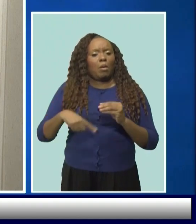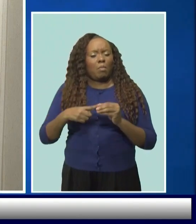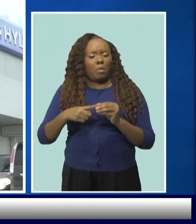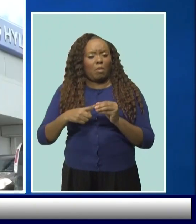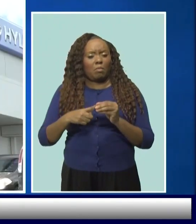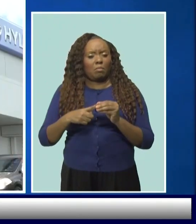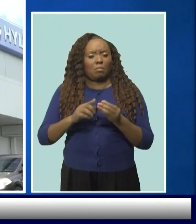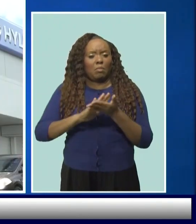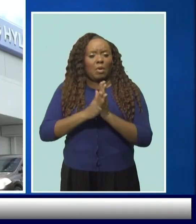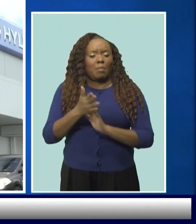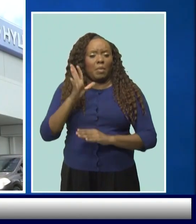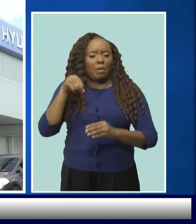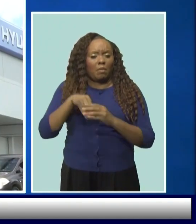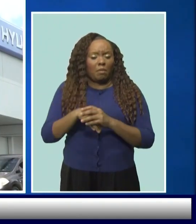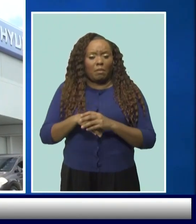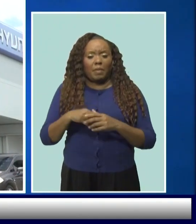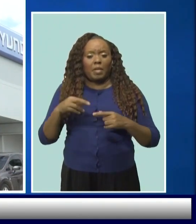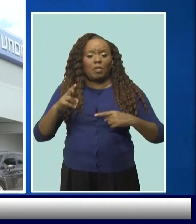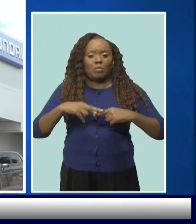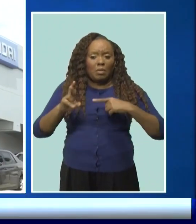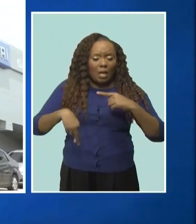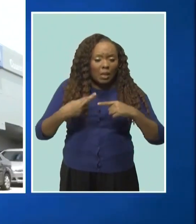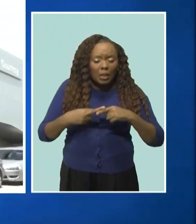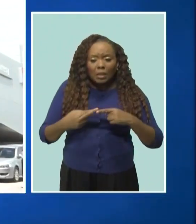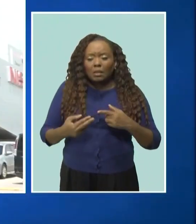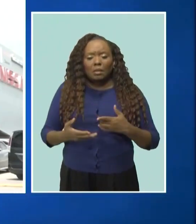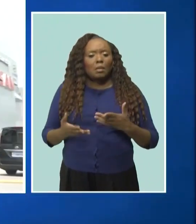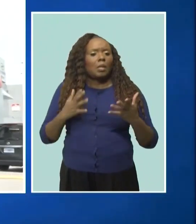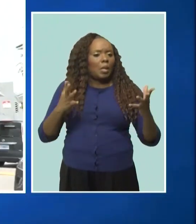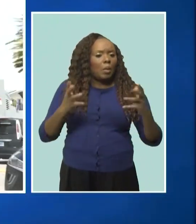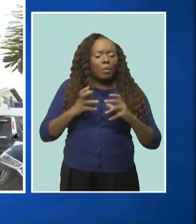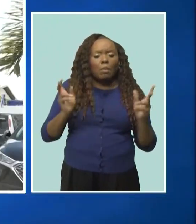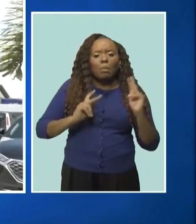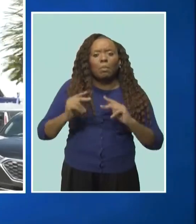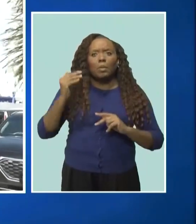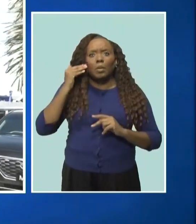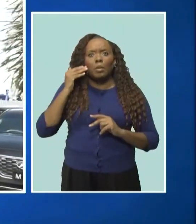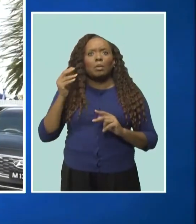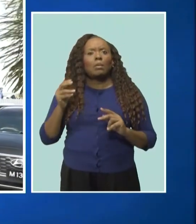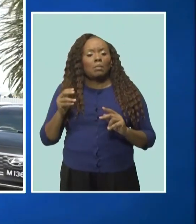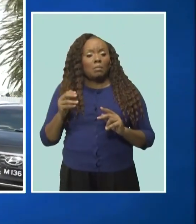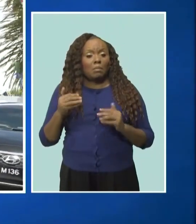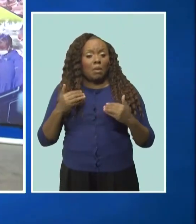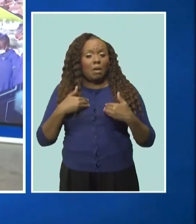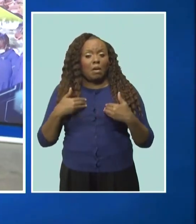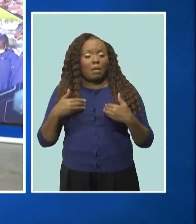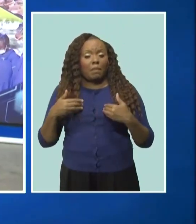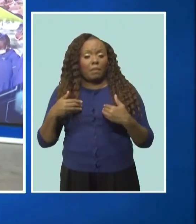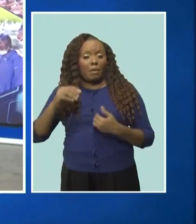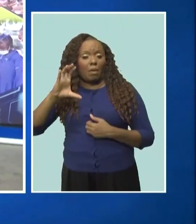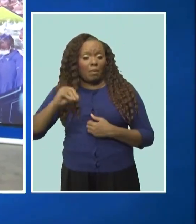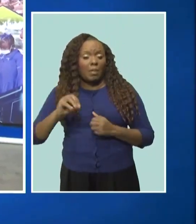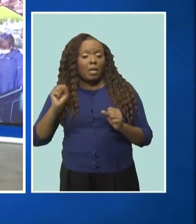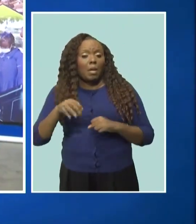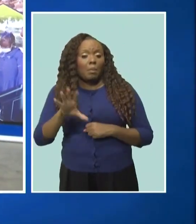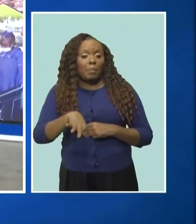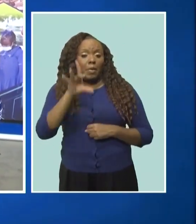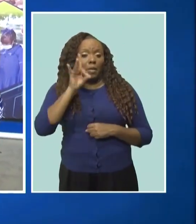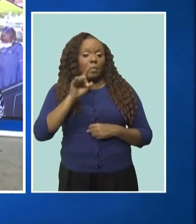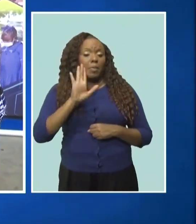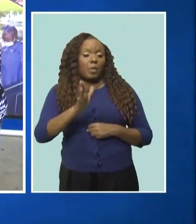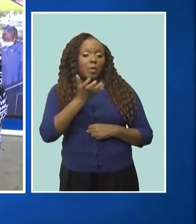aware that there's a company in Barbados which will pick up your recycling and your garbage at the same time. And I don't think everyone is aware of